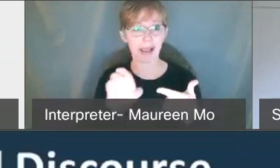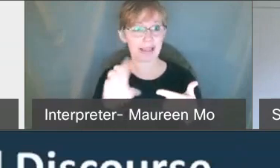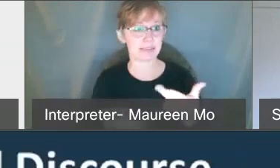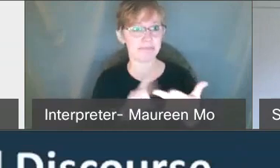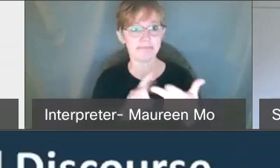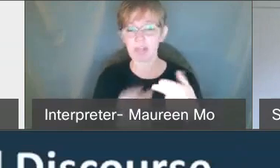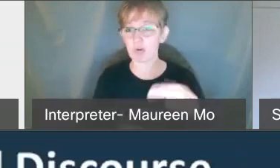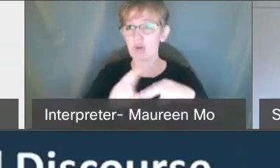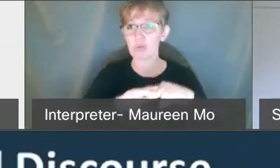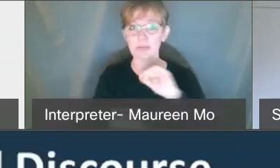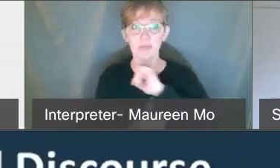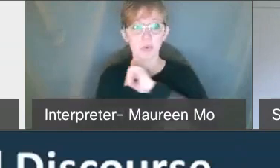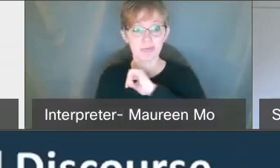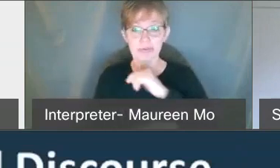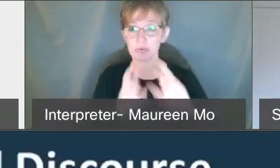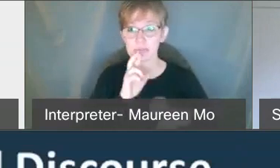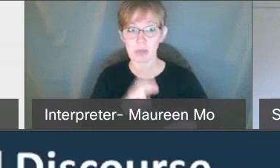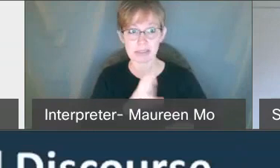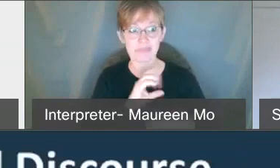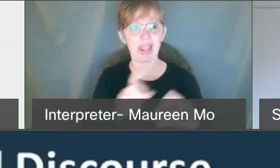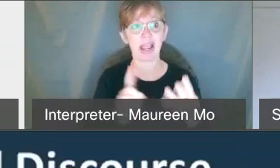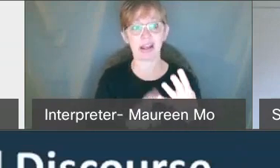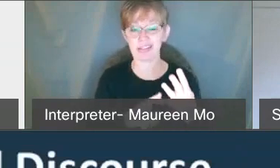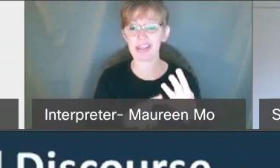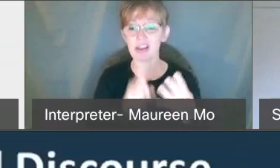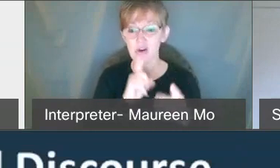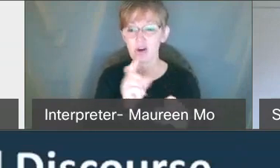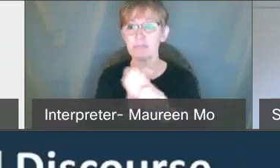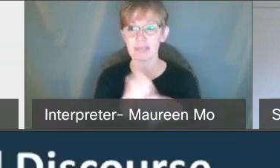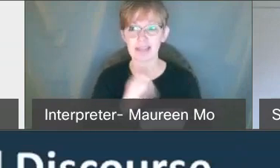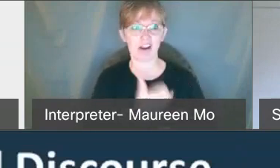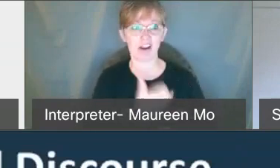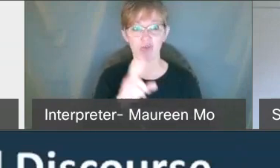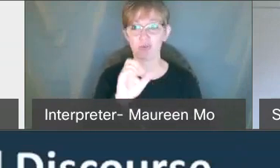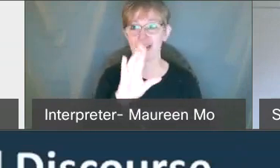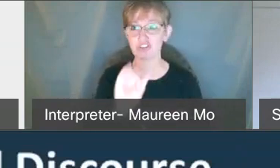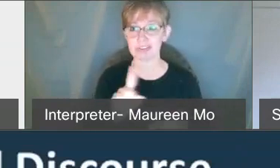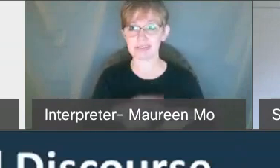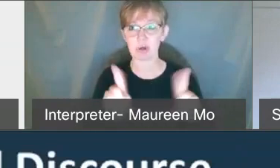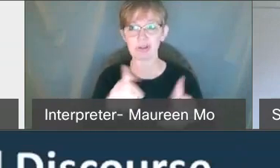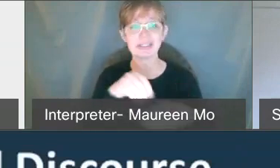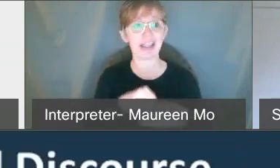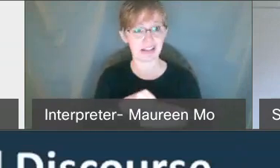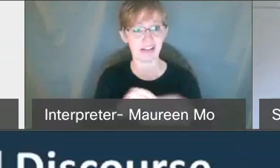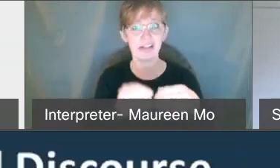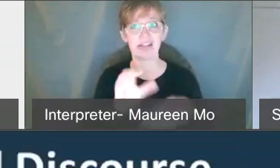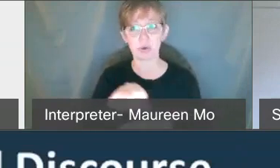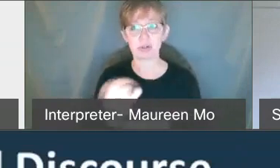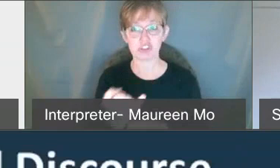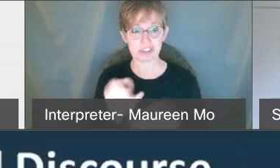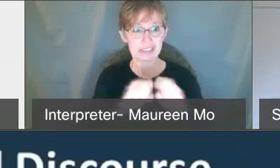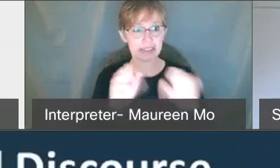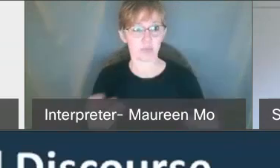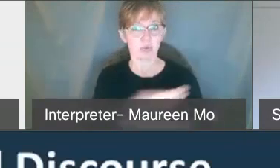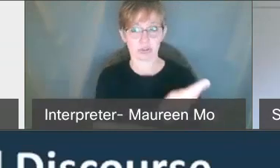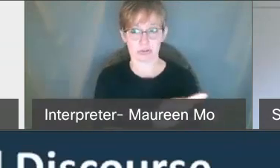and that they're exacerbating racial disparities in our criminal justice system. So I want to break this